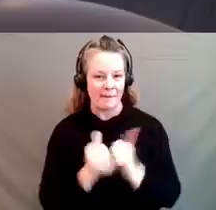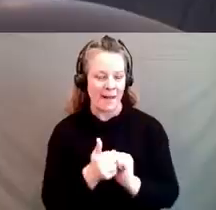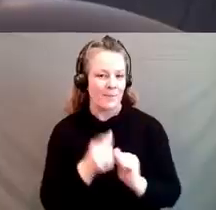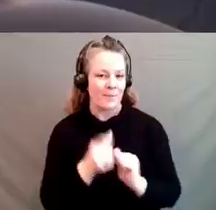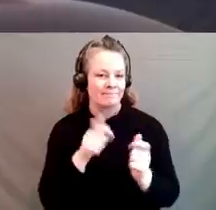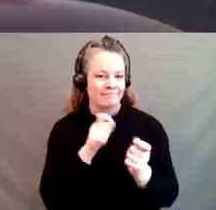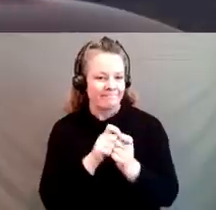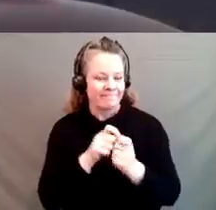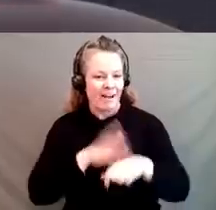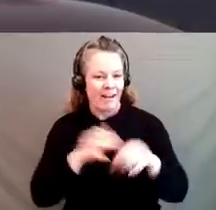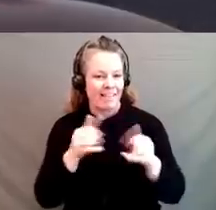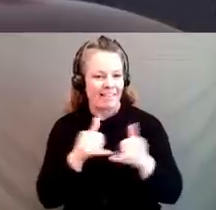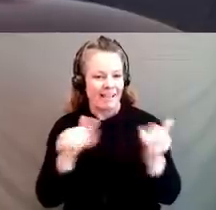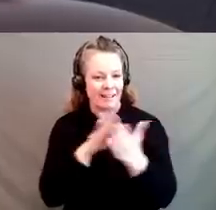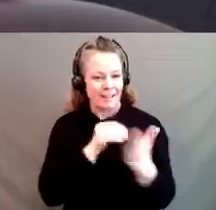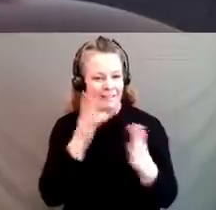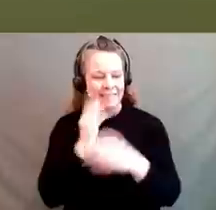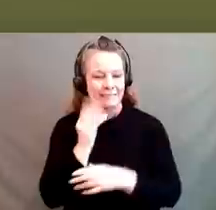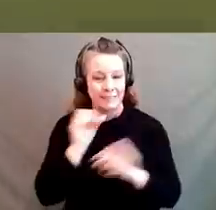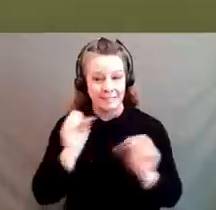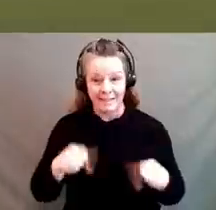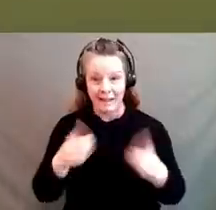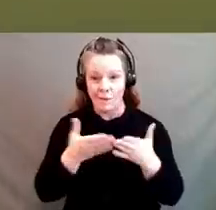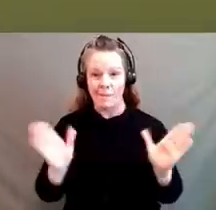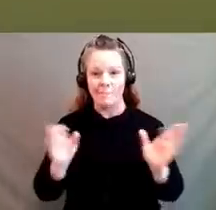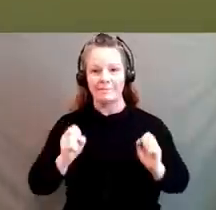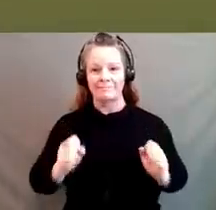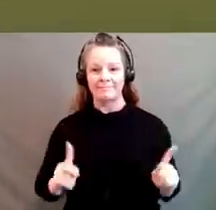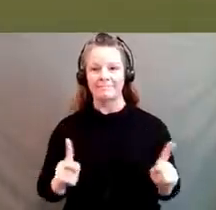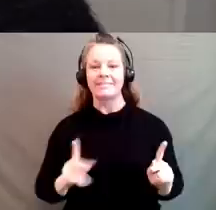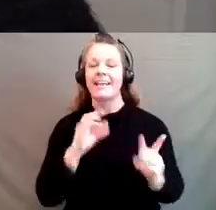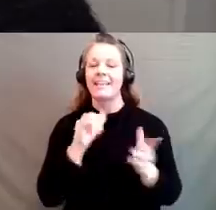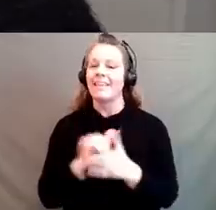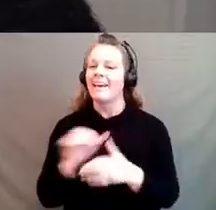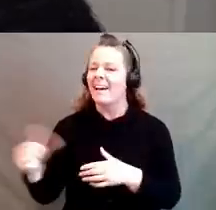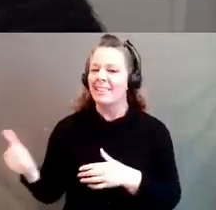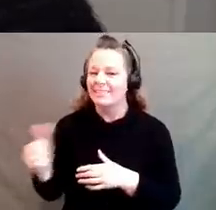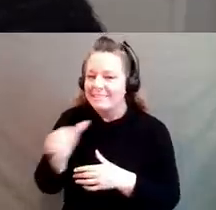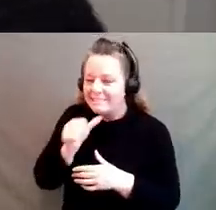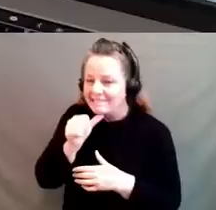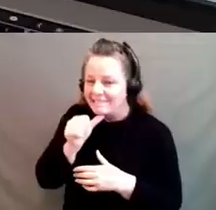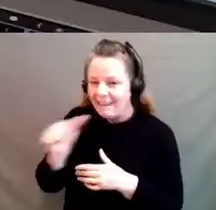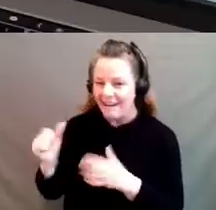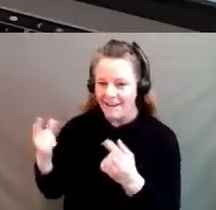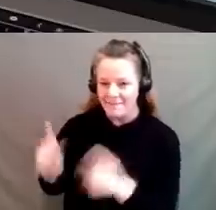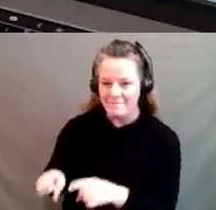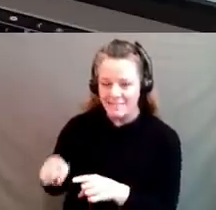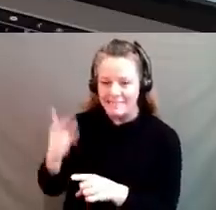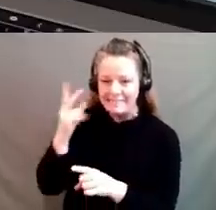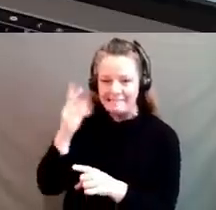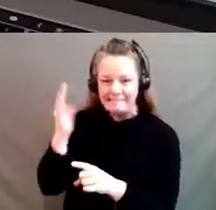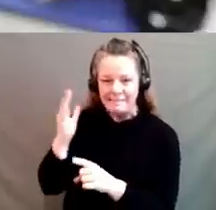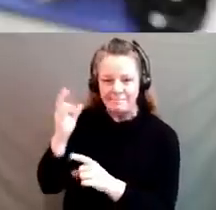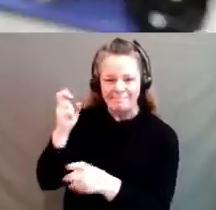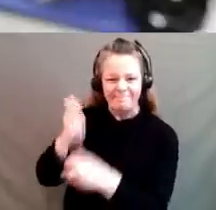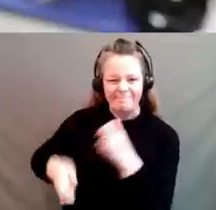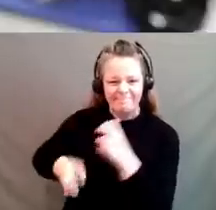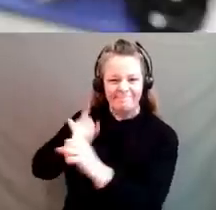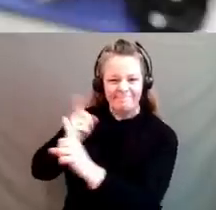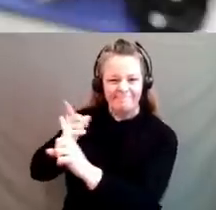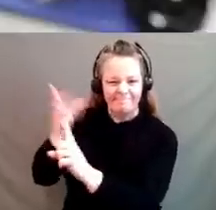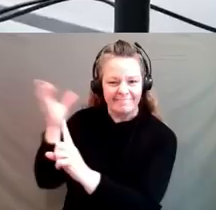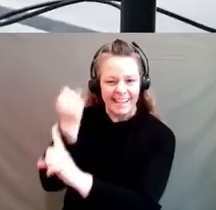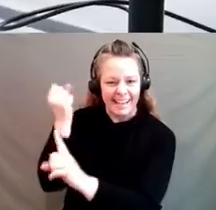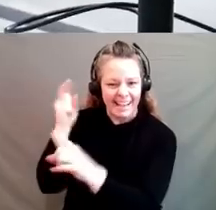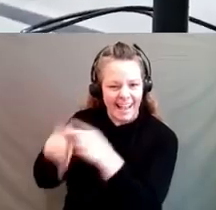experience can open doors and create opportunities that may otherwise have seemed out of reach. They have studied, honed